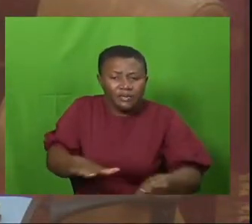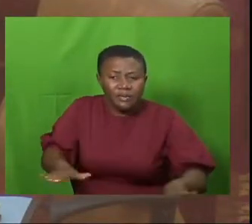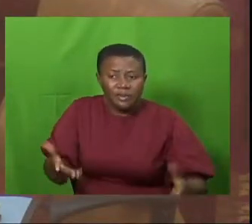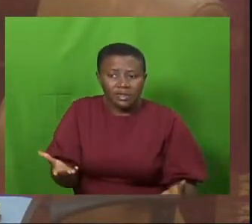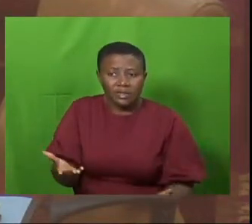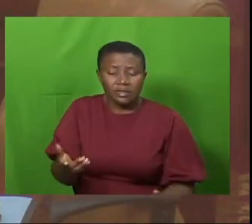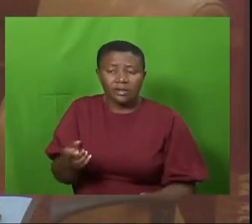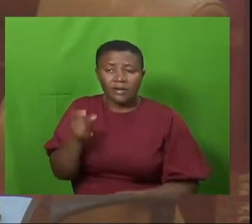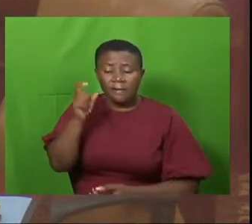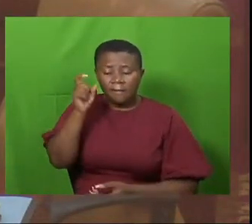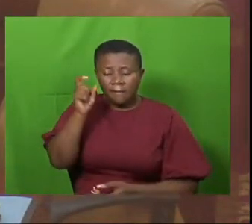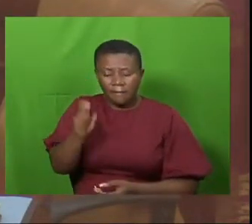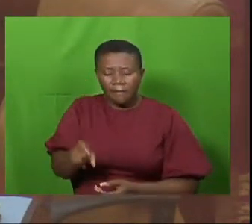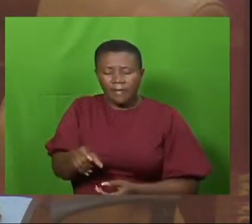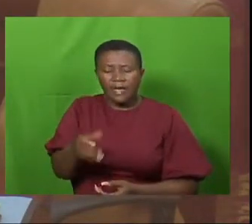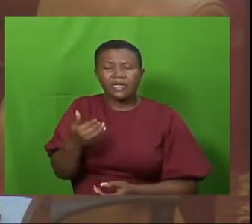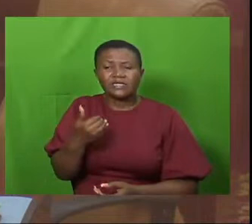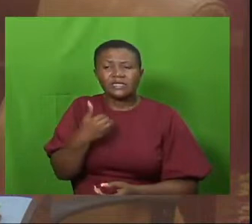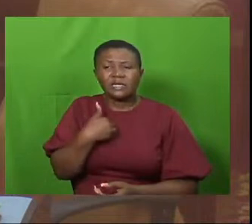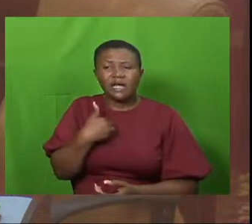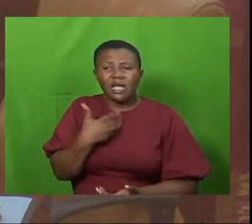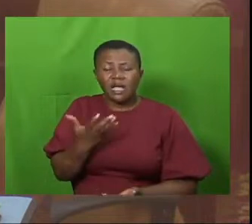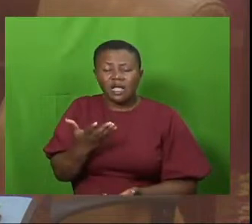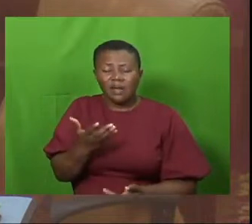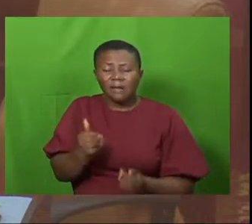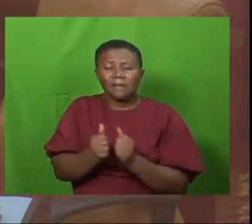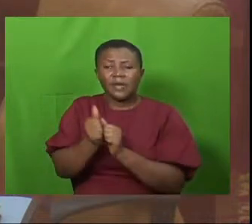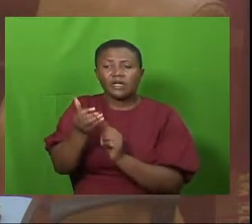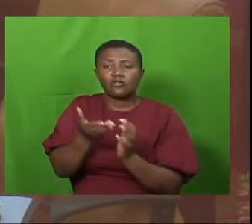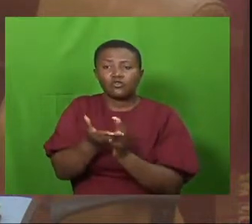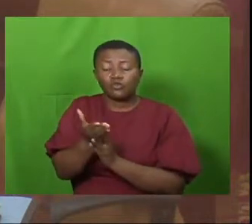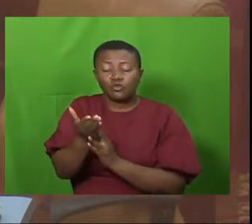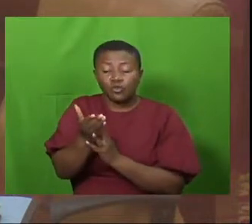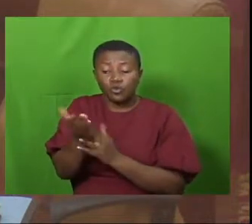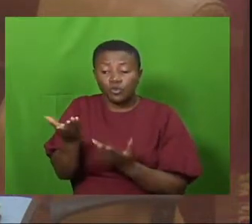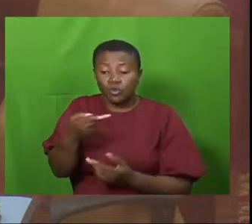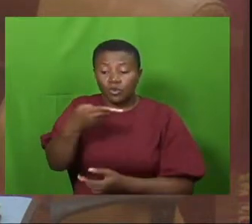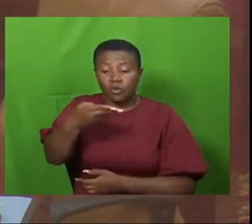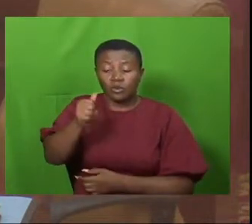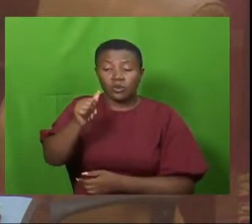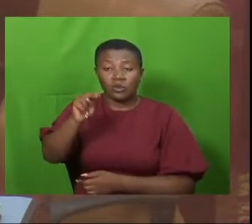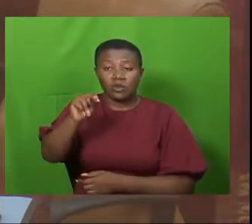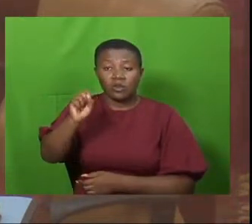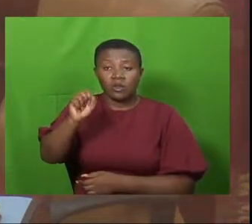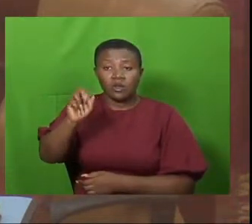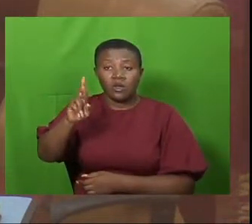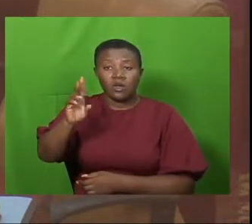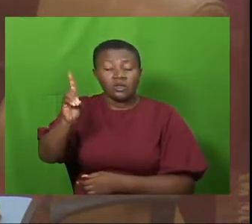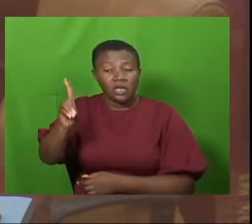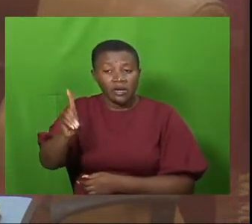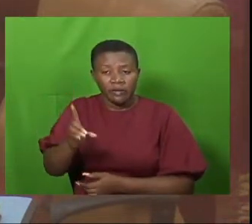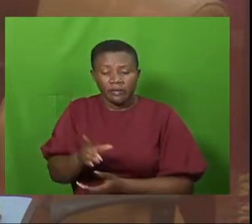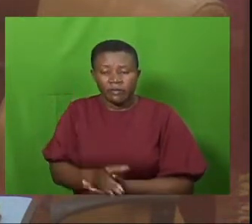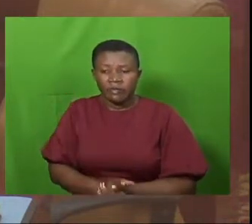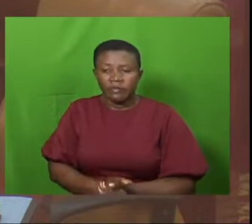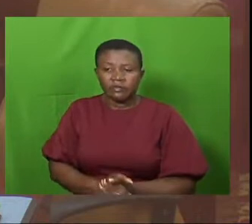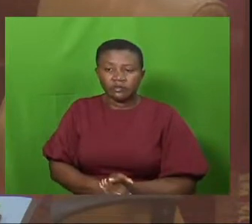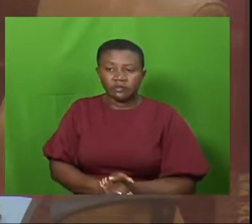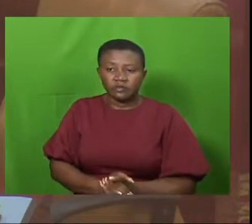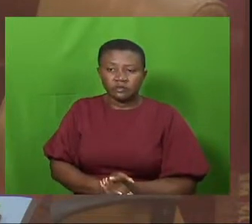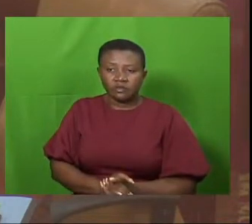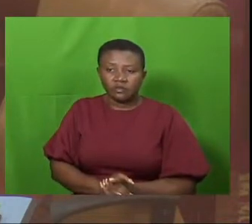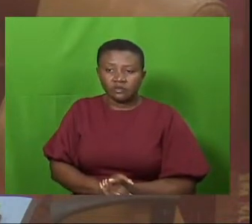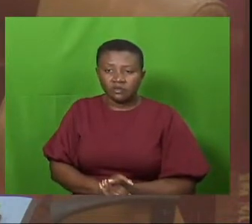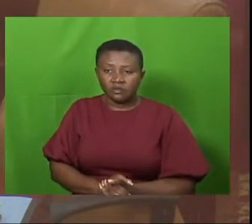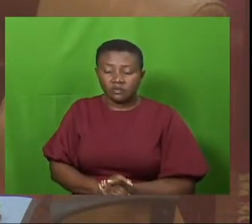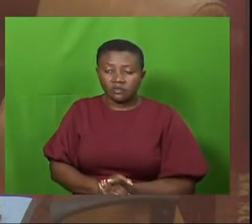find space in the Hansard. This is why members on this side and the former majority leader, Honorable James